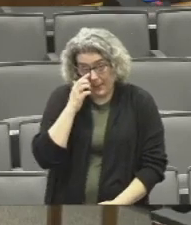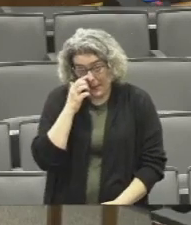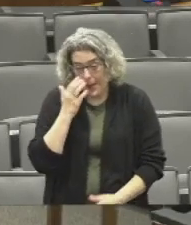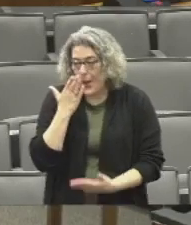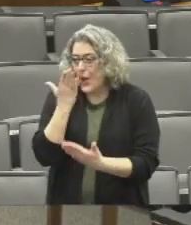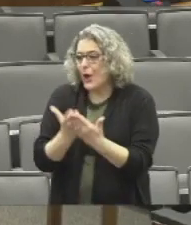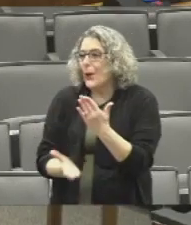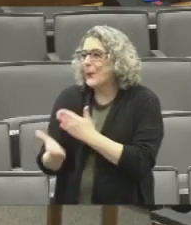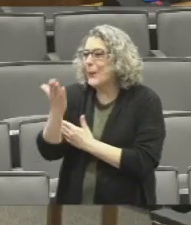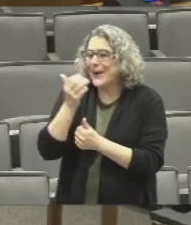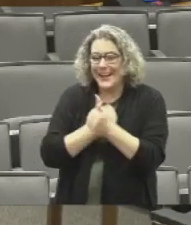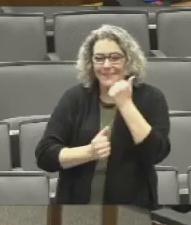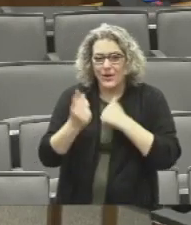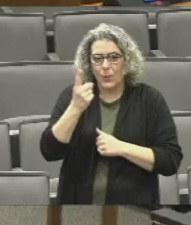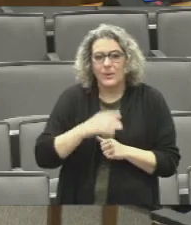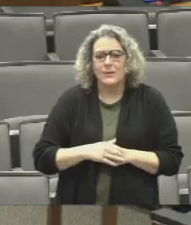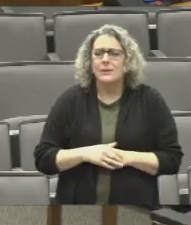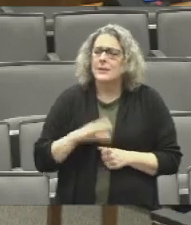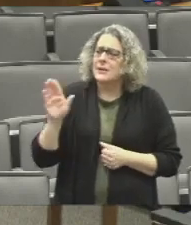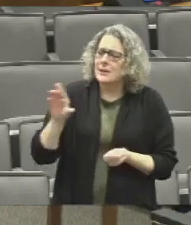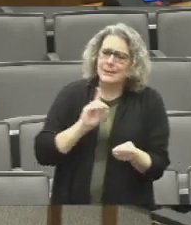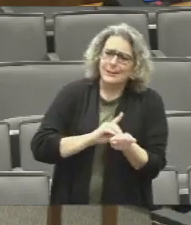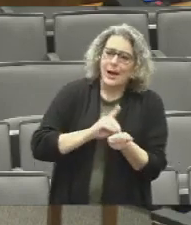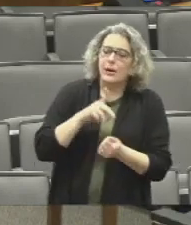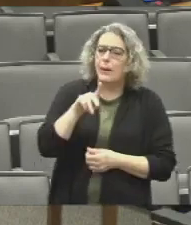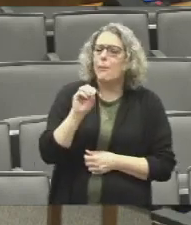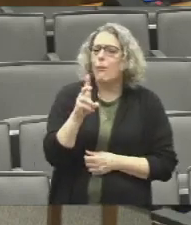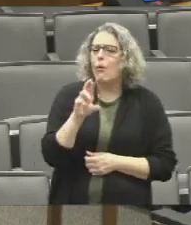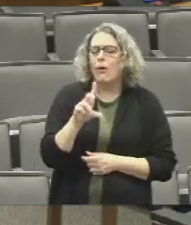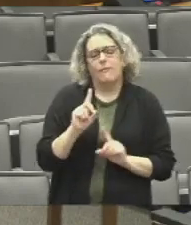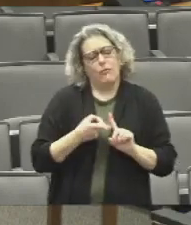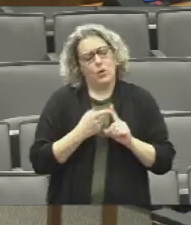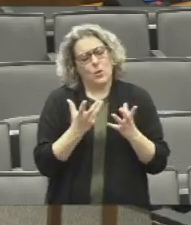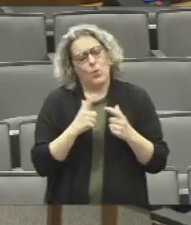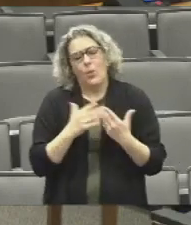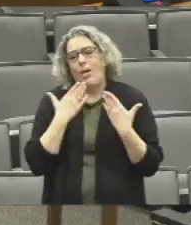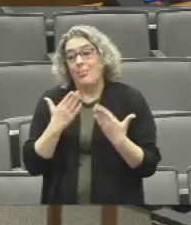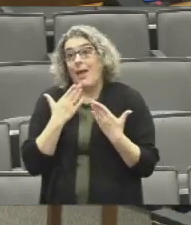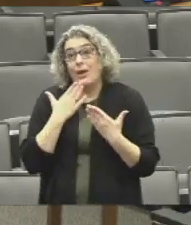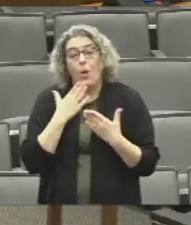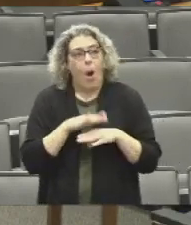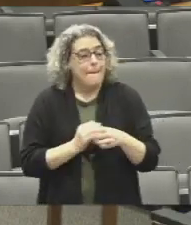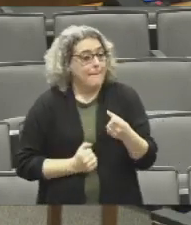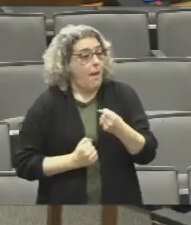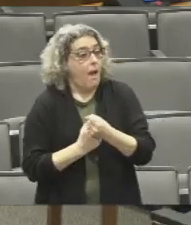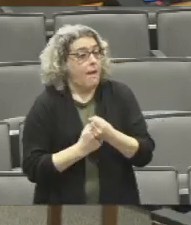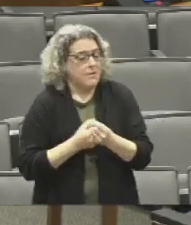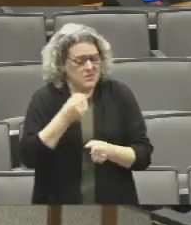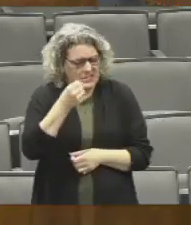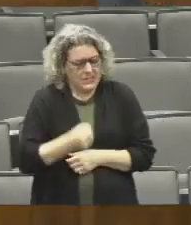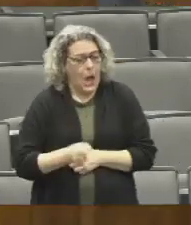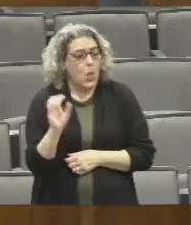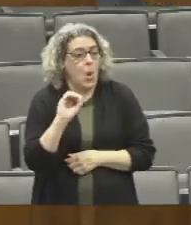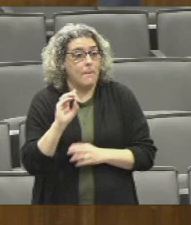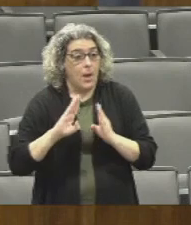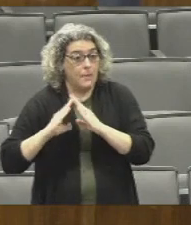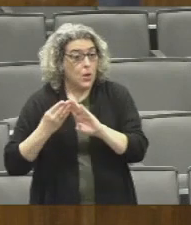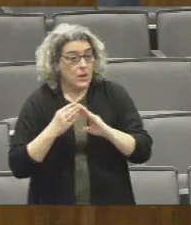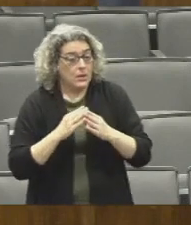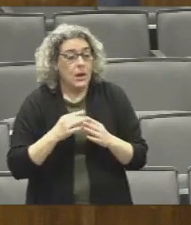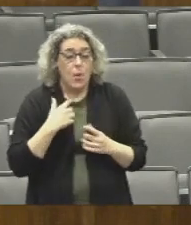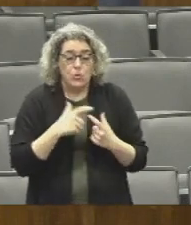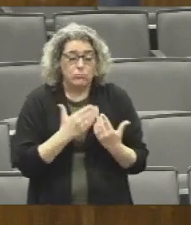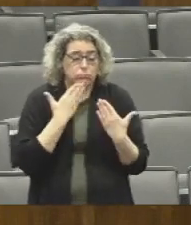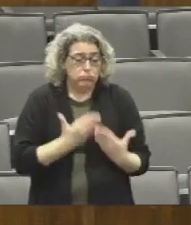Good morning, everyone. Dr. Adipour, I first would like to thank you on behalf of South Omaha community. I would like to thank the Douglas